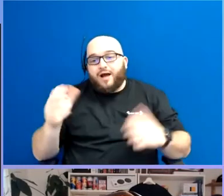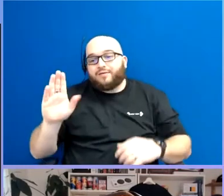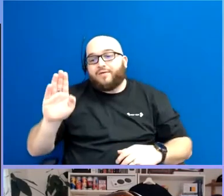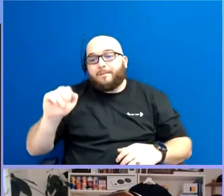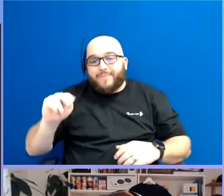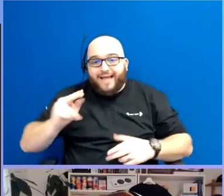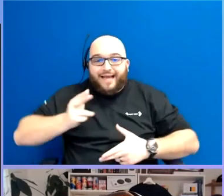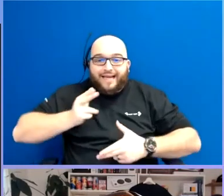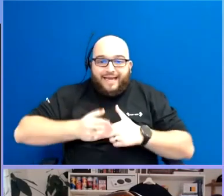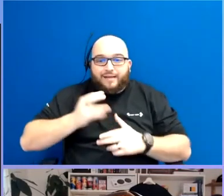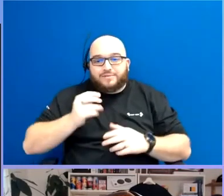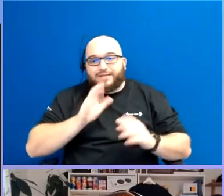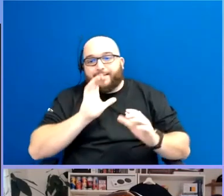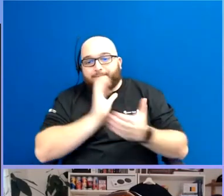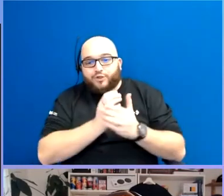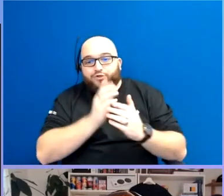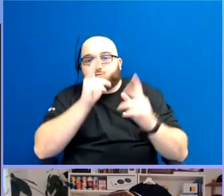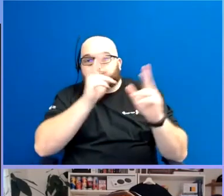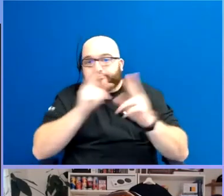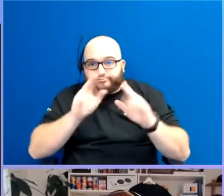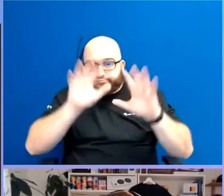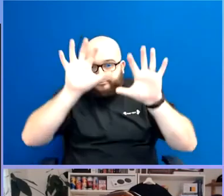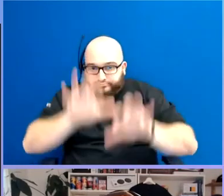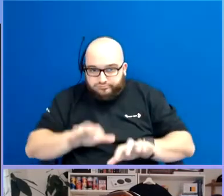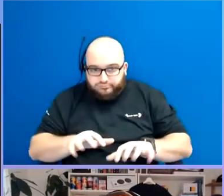editorial pitches in this.